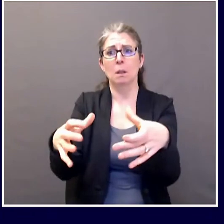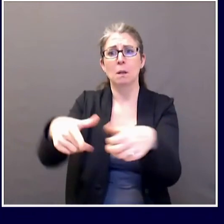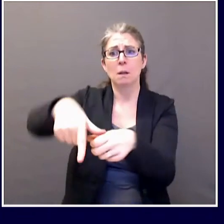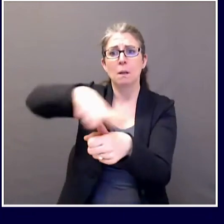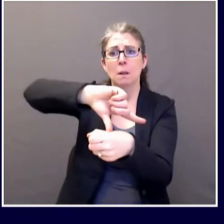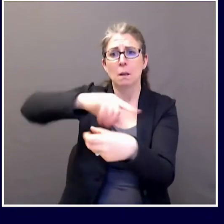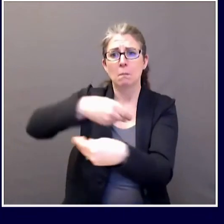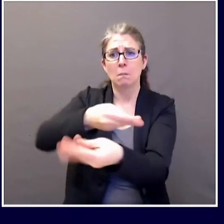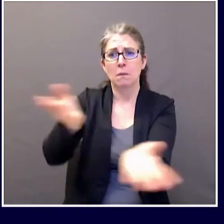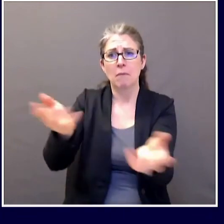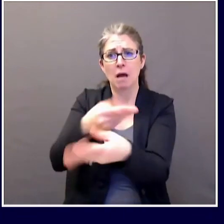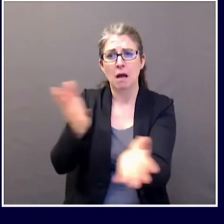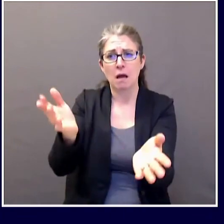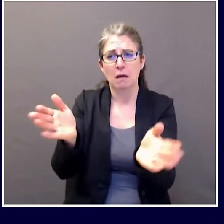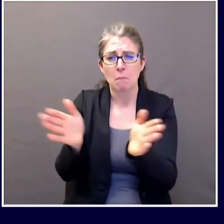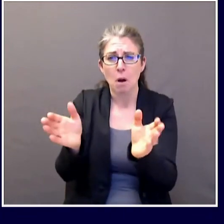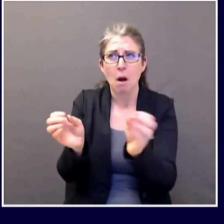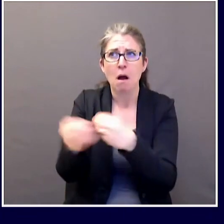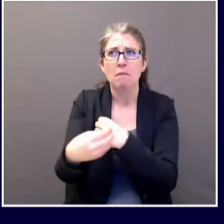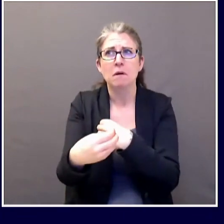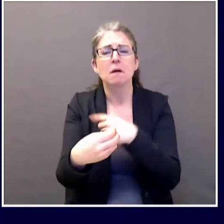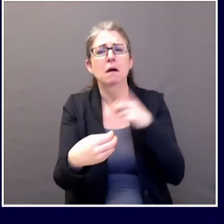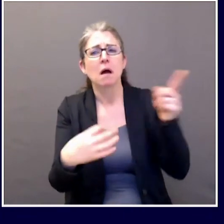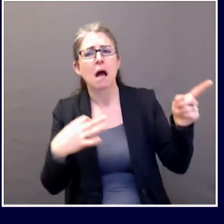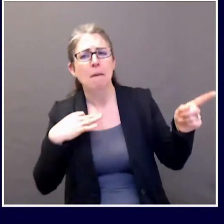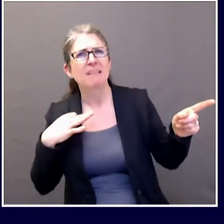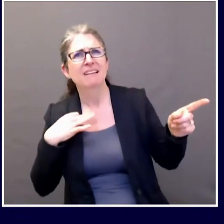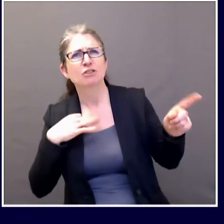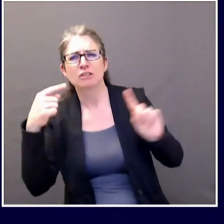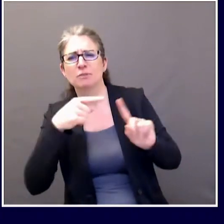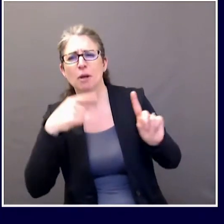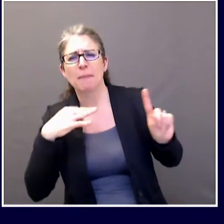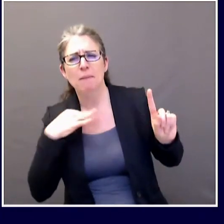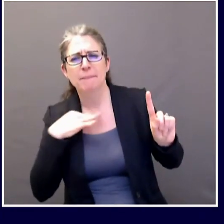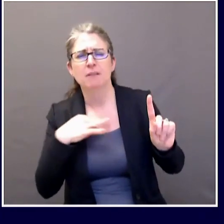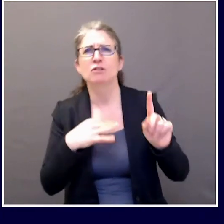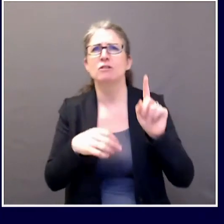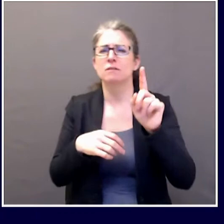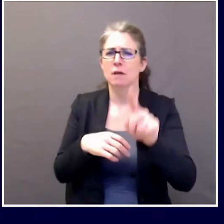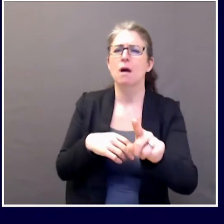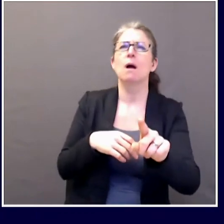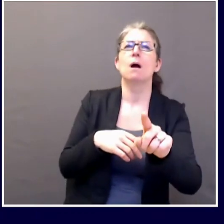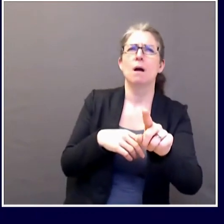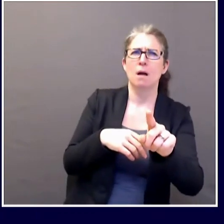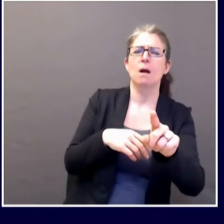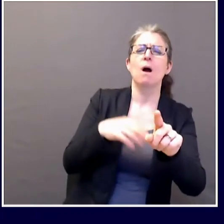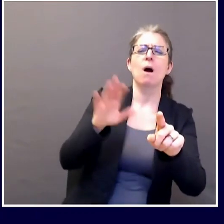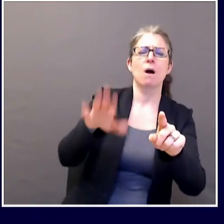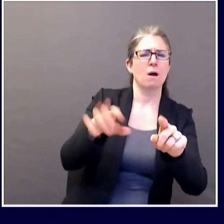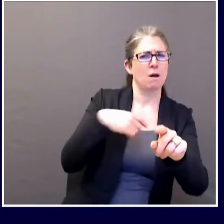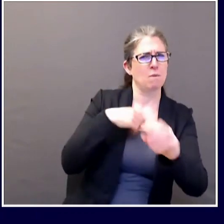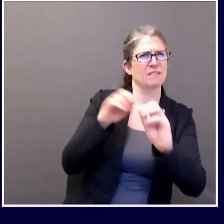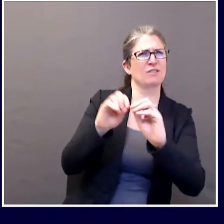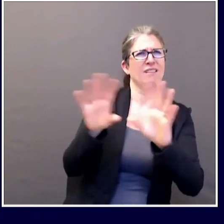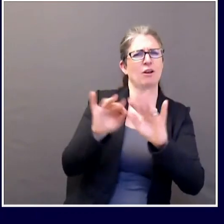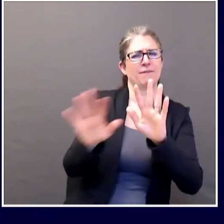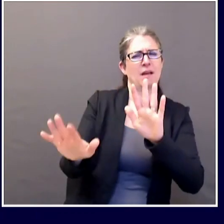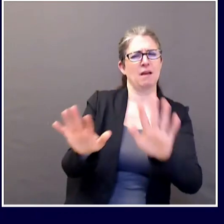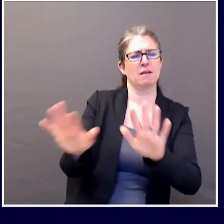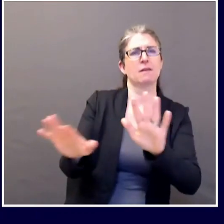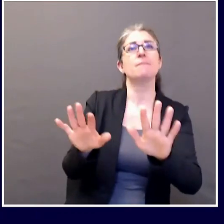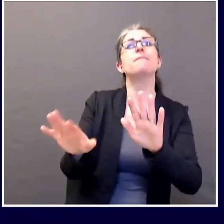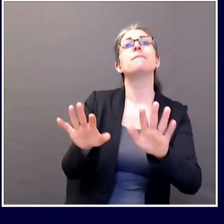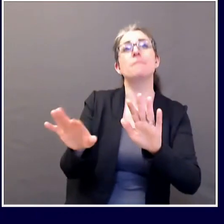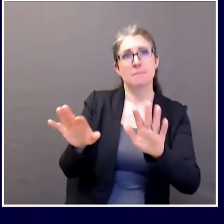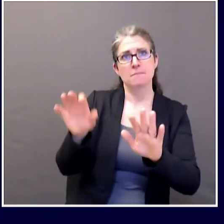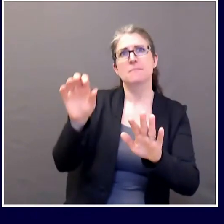think. Well, I mean, I ask not because it really makes a major difference, because equity is a concern and that